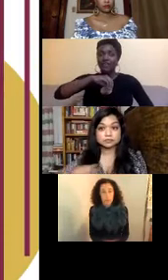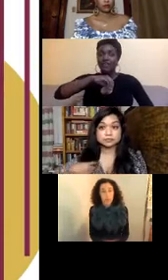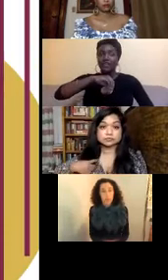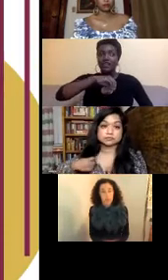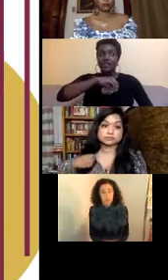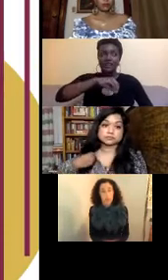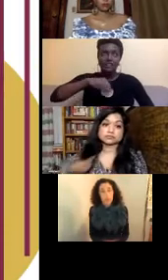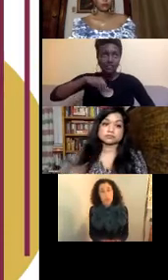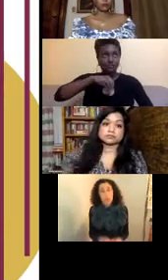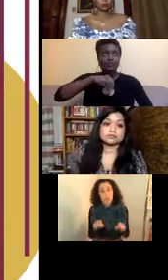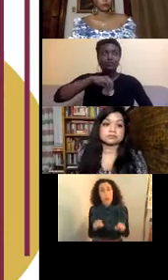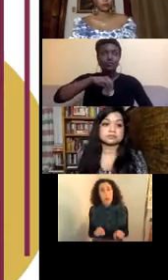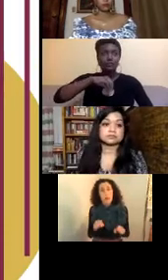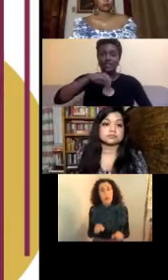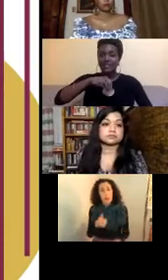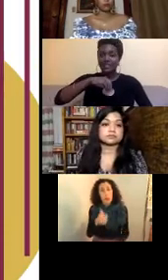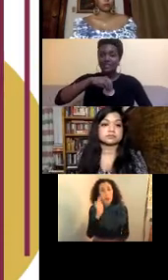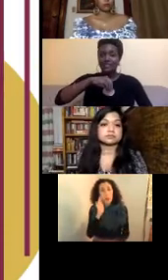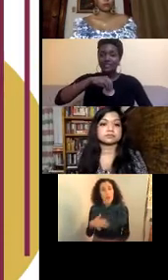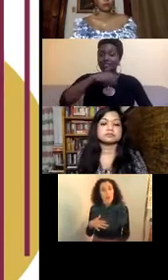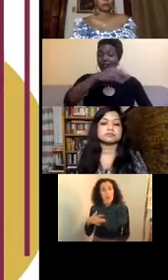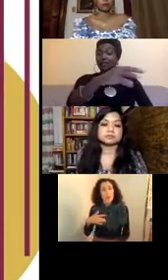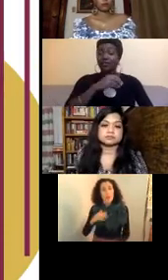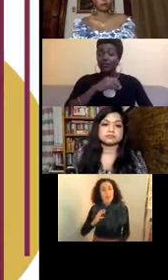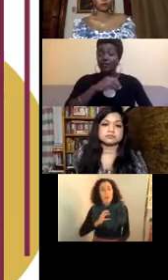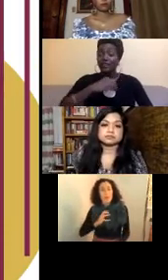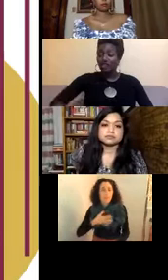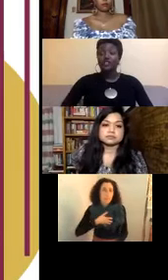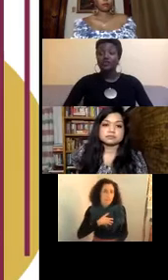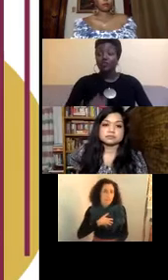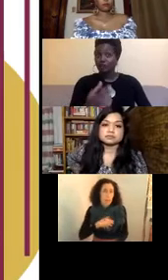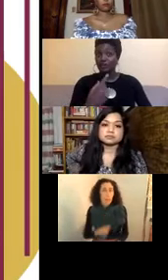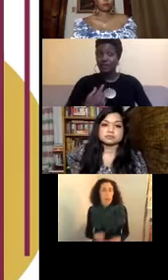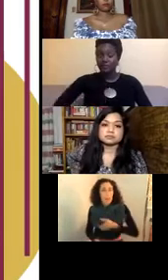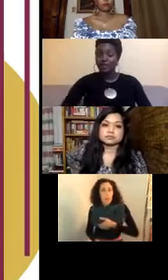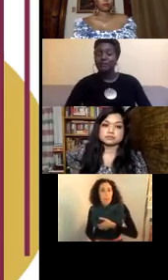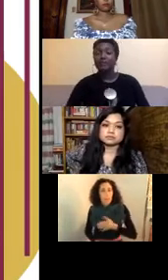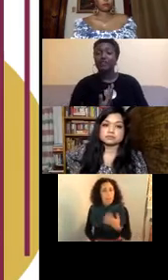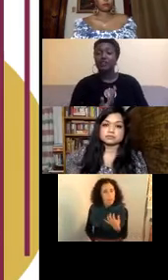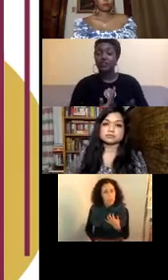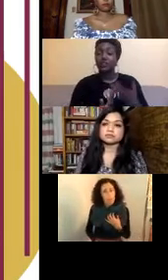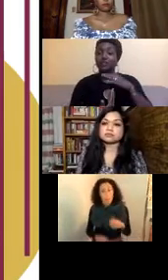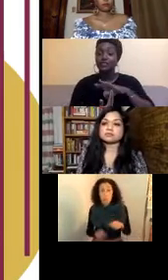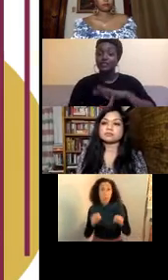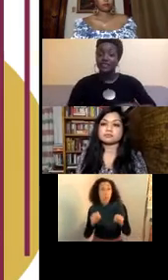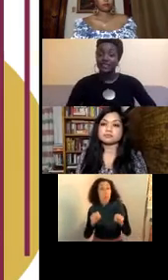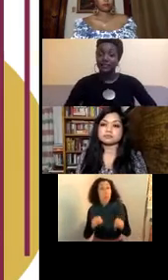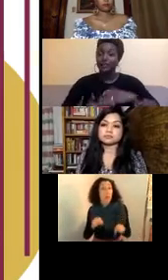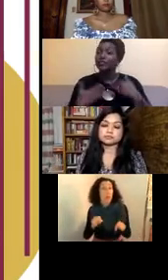discomfort. Ask yourself, why is that? Is it because of what was said, or what was said bring up something in you that you